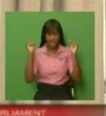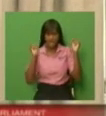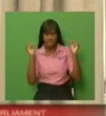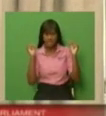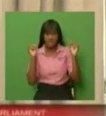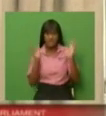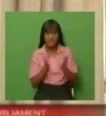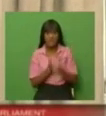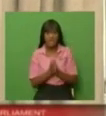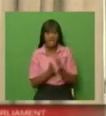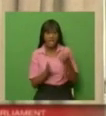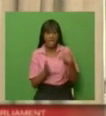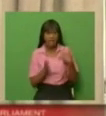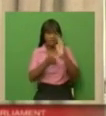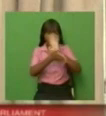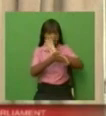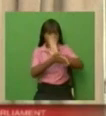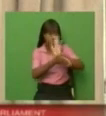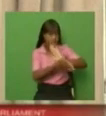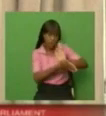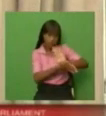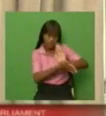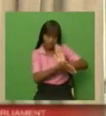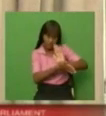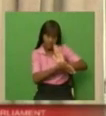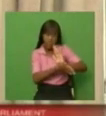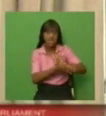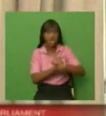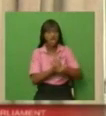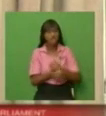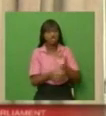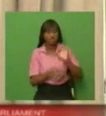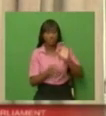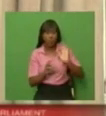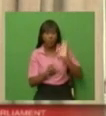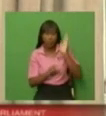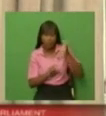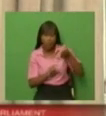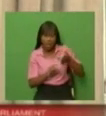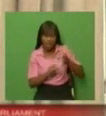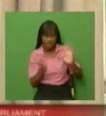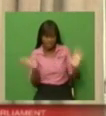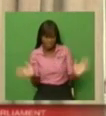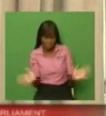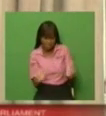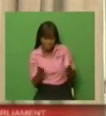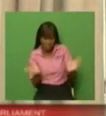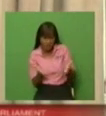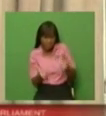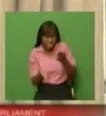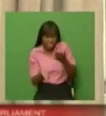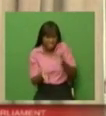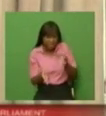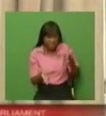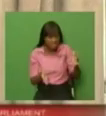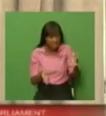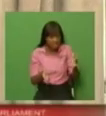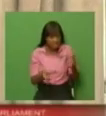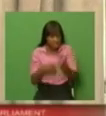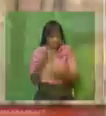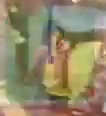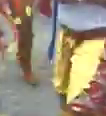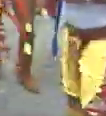in the area of film. And we intend to build upon those things and to encourage those different Carnival